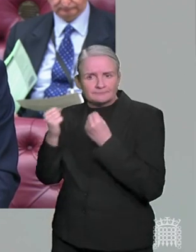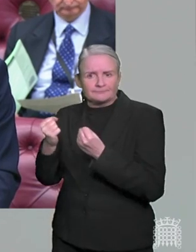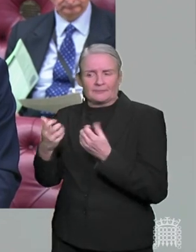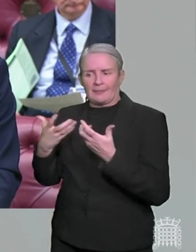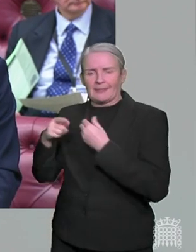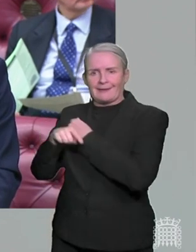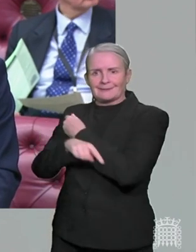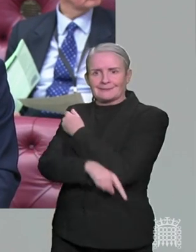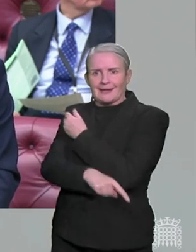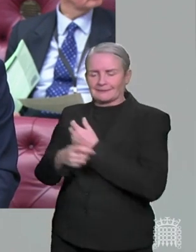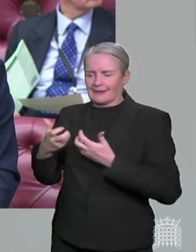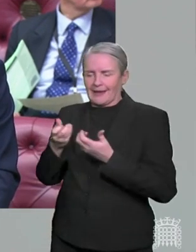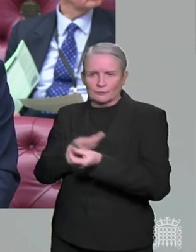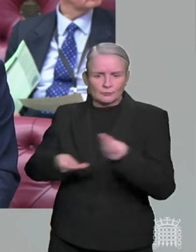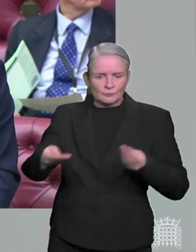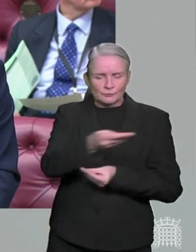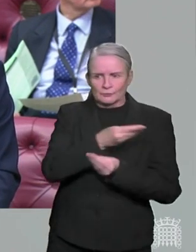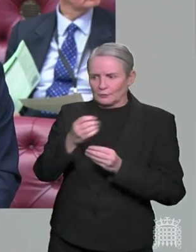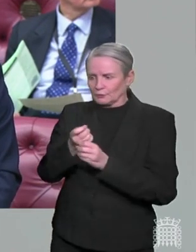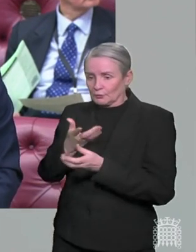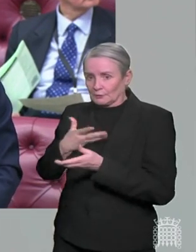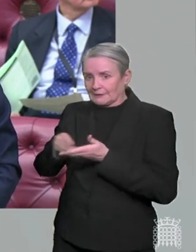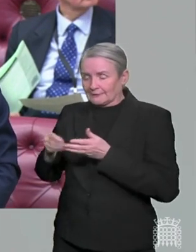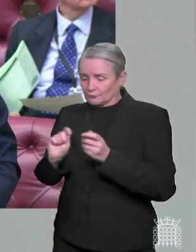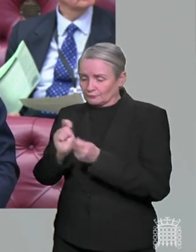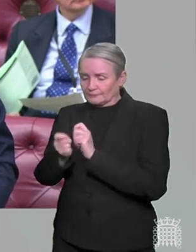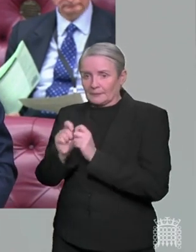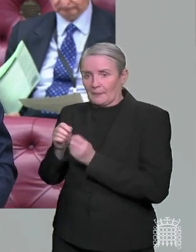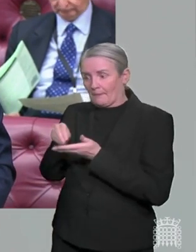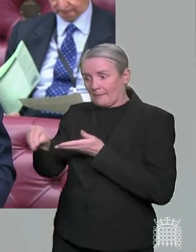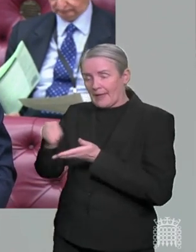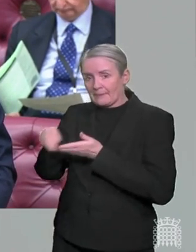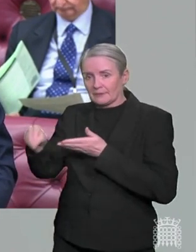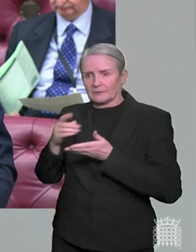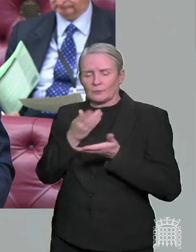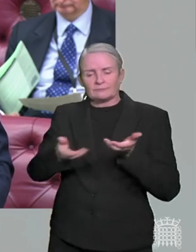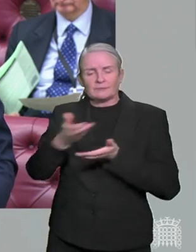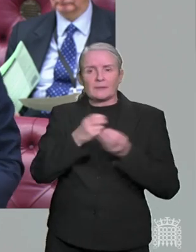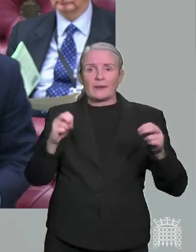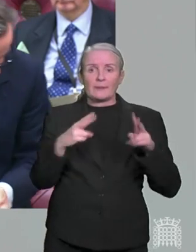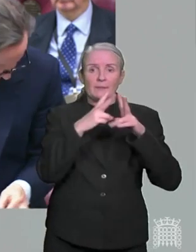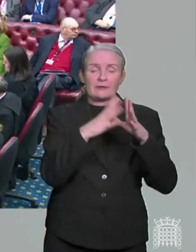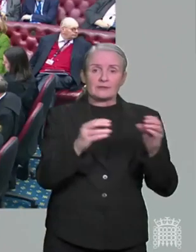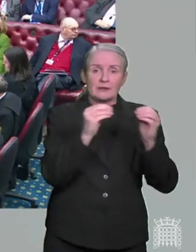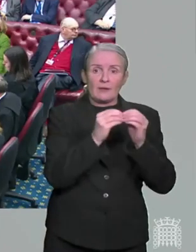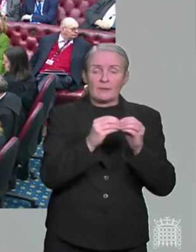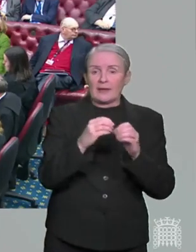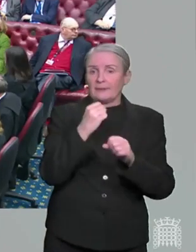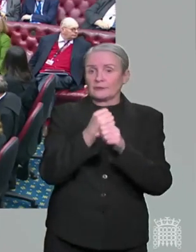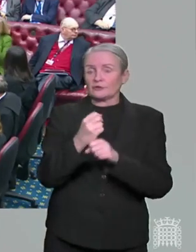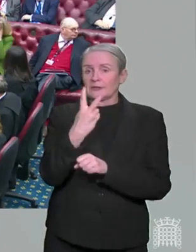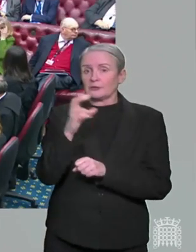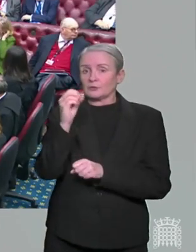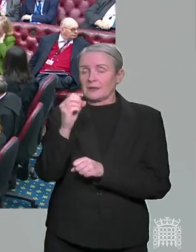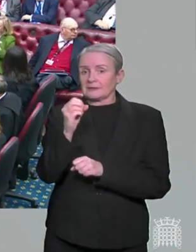other official creditors to provide debt restructurings when needed, both at the Paris Club and the G20 Common Framework.